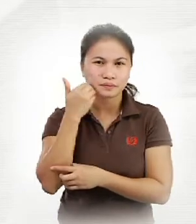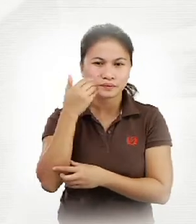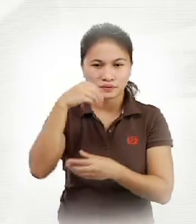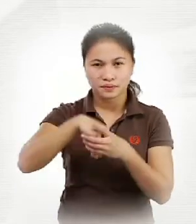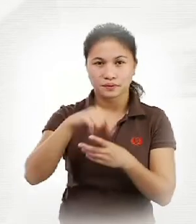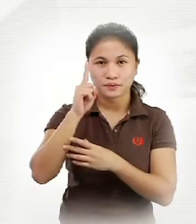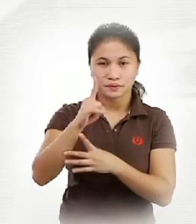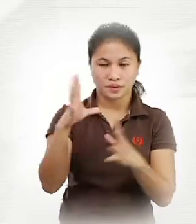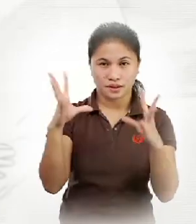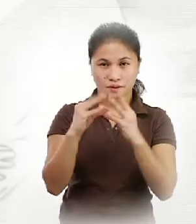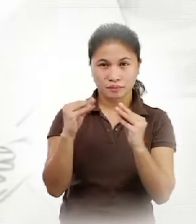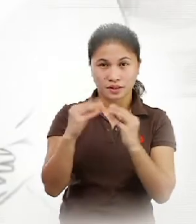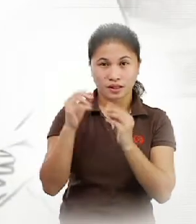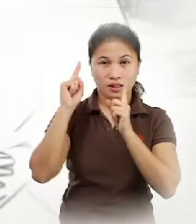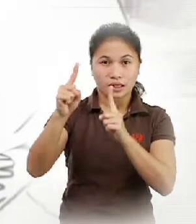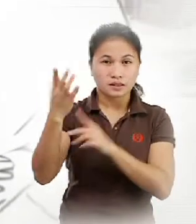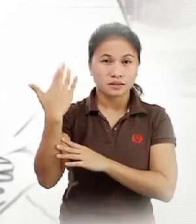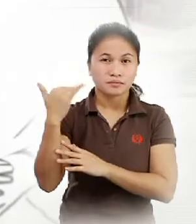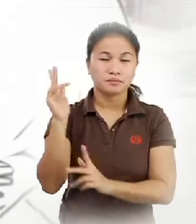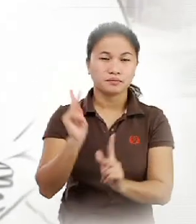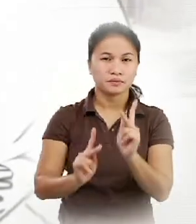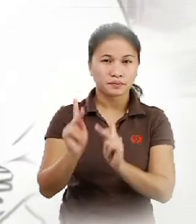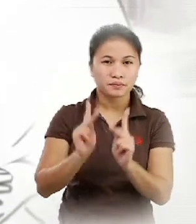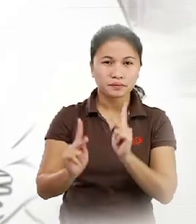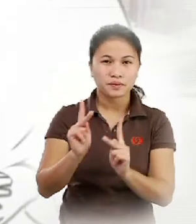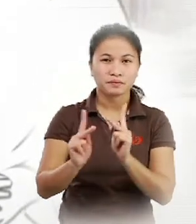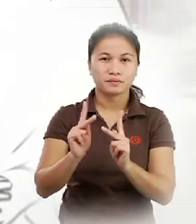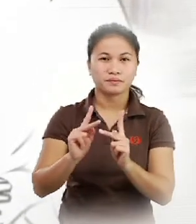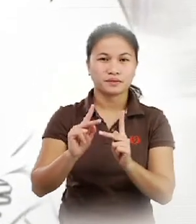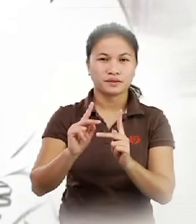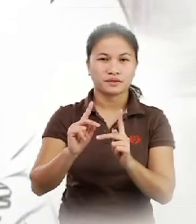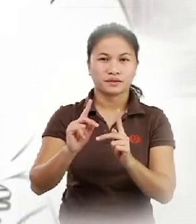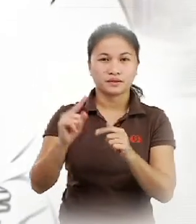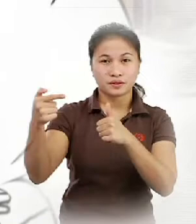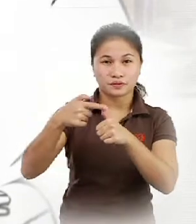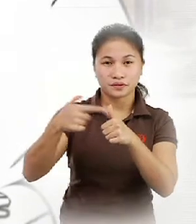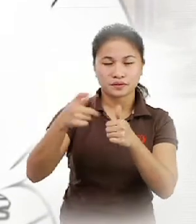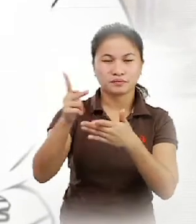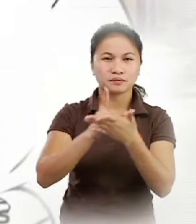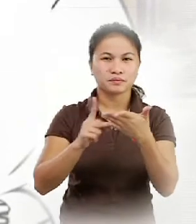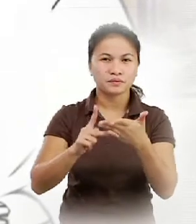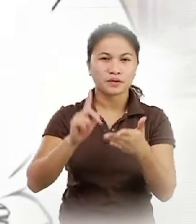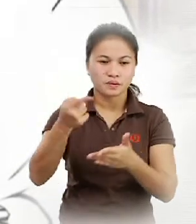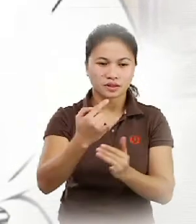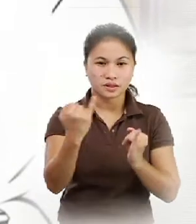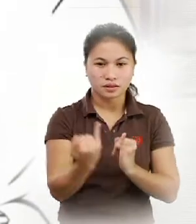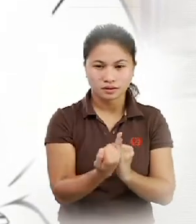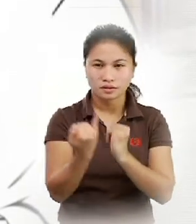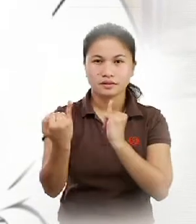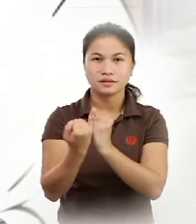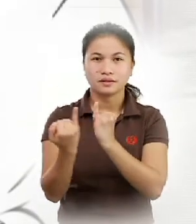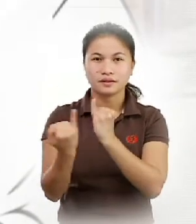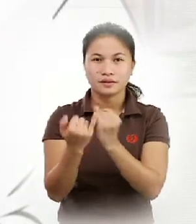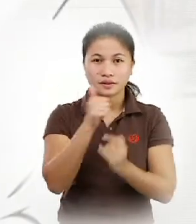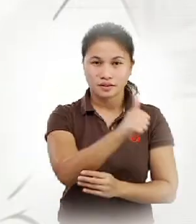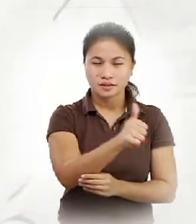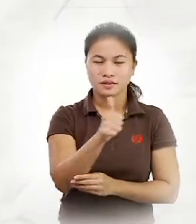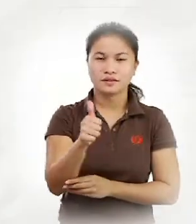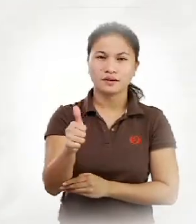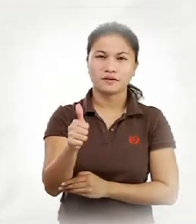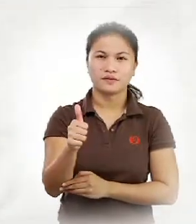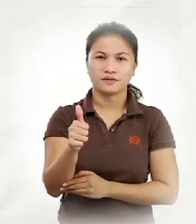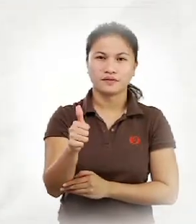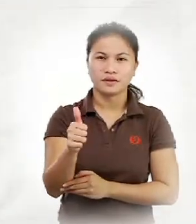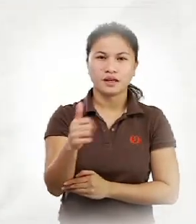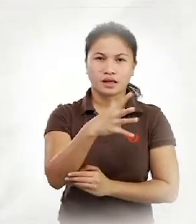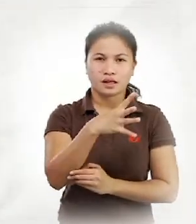meeting that I attended, the first session was, you just introduce yourselves, no? And I